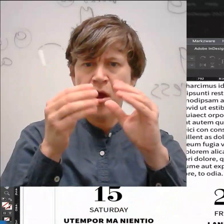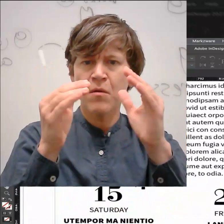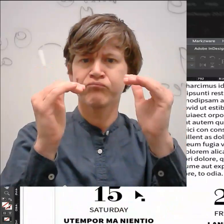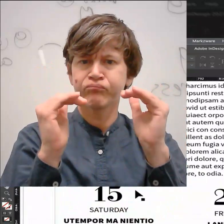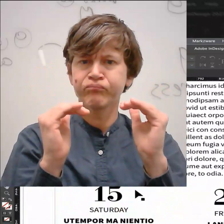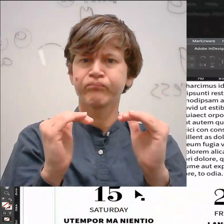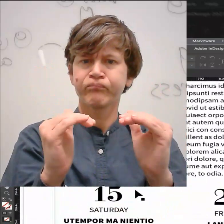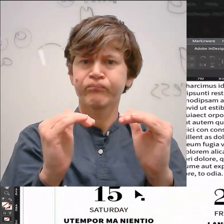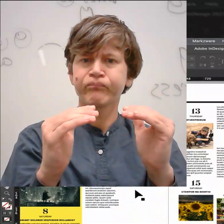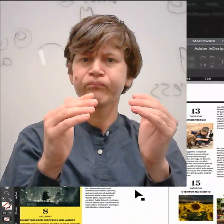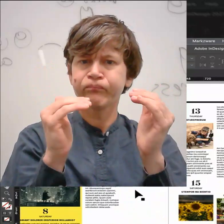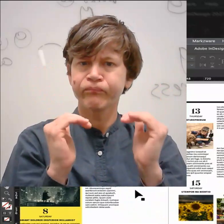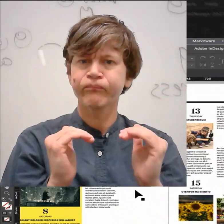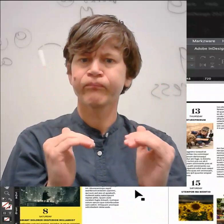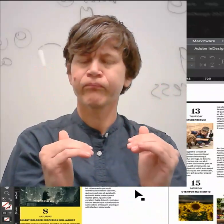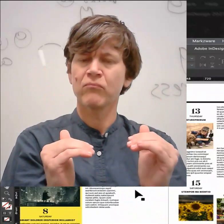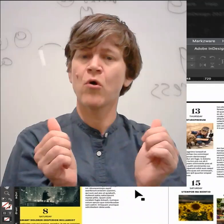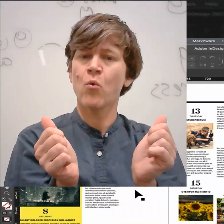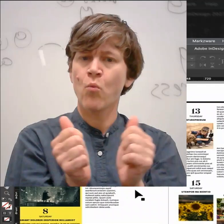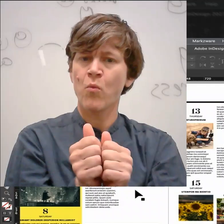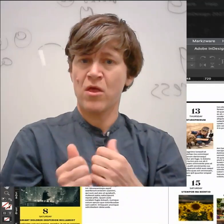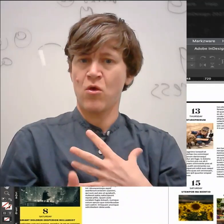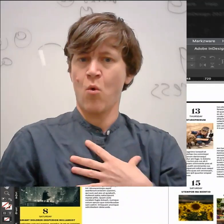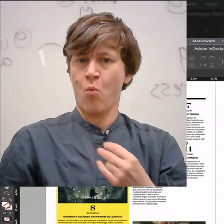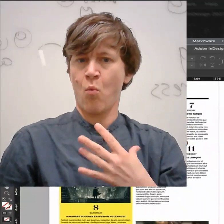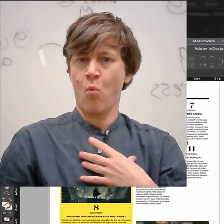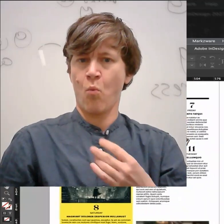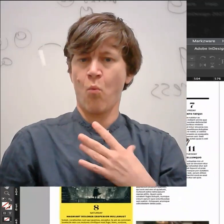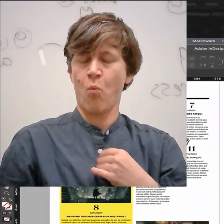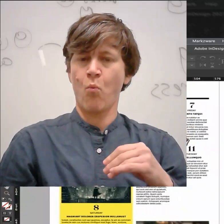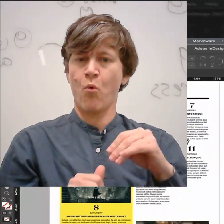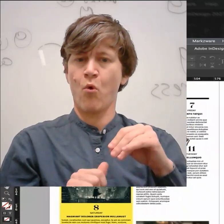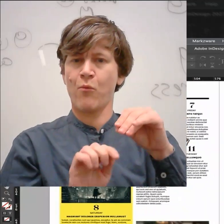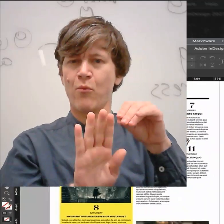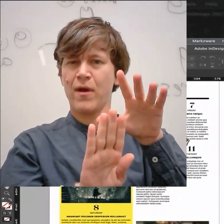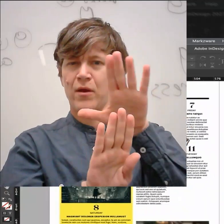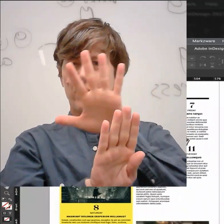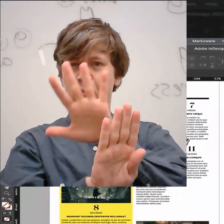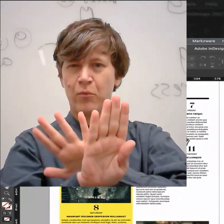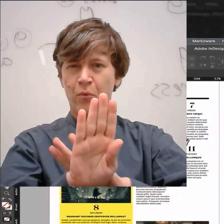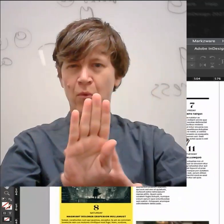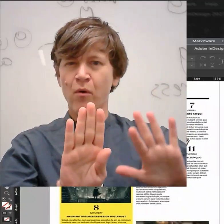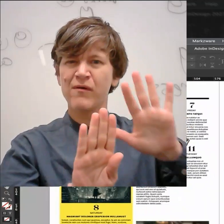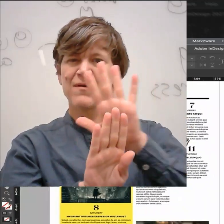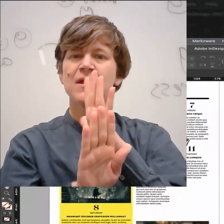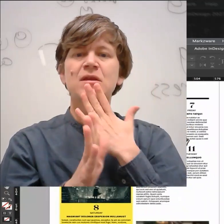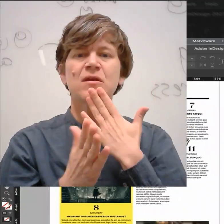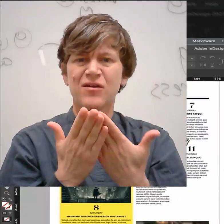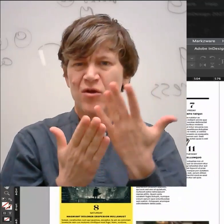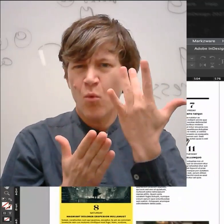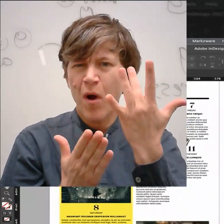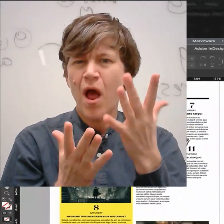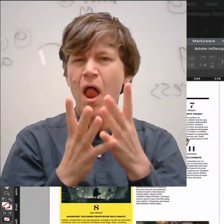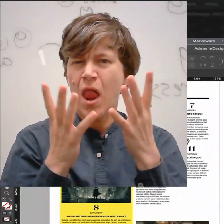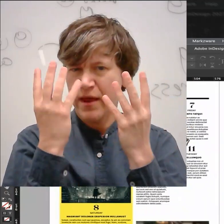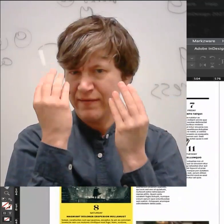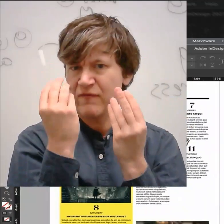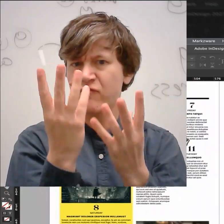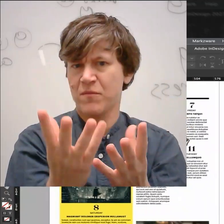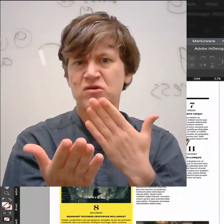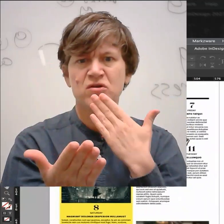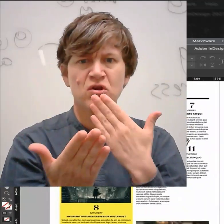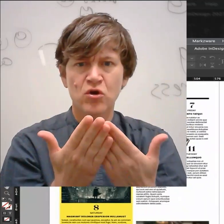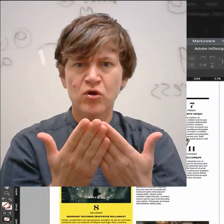amount of white space, especially considering that there's a lot of information on this spread. Now, to fence off